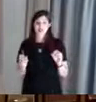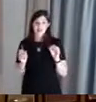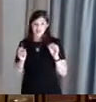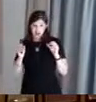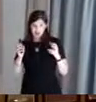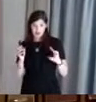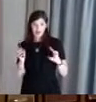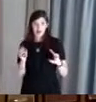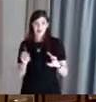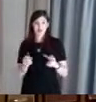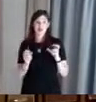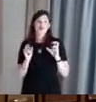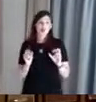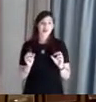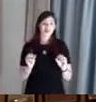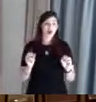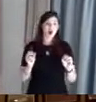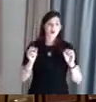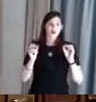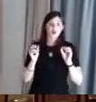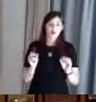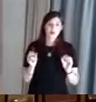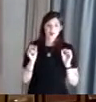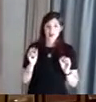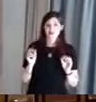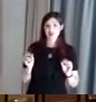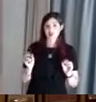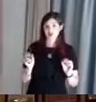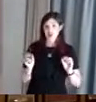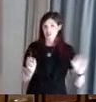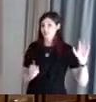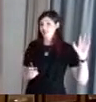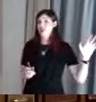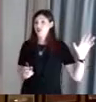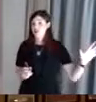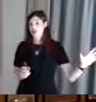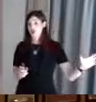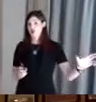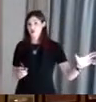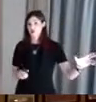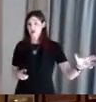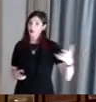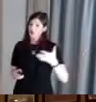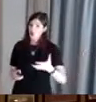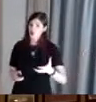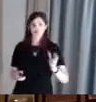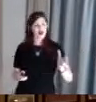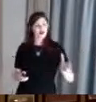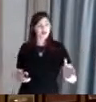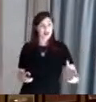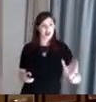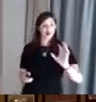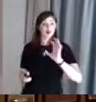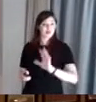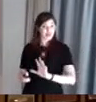and disrupted the screens of German train stations. So this is the information screen. Now, of course, you might